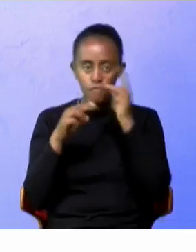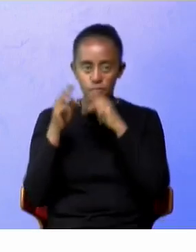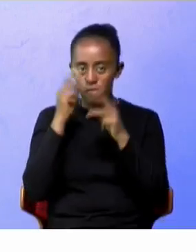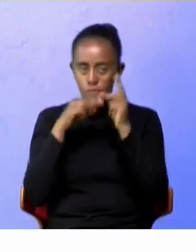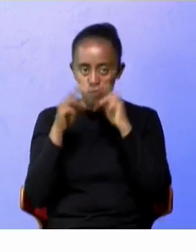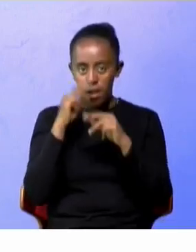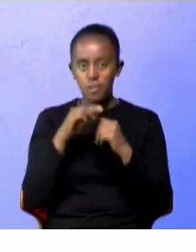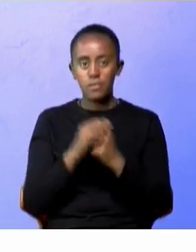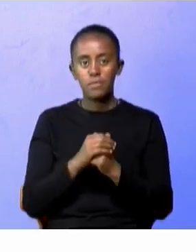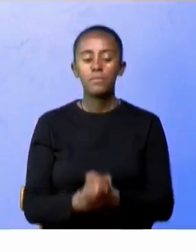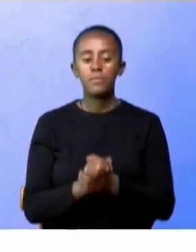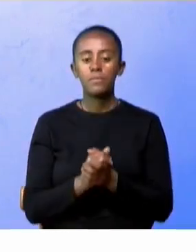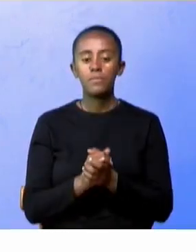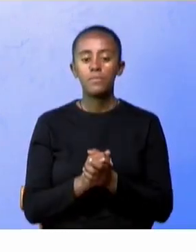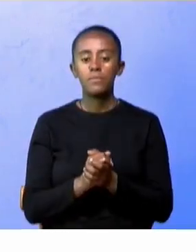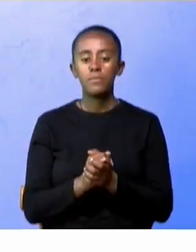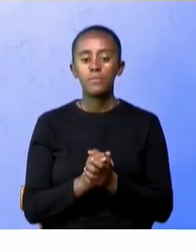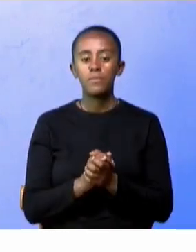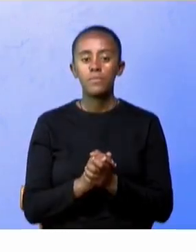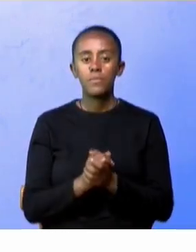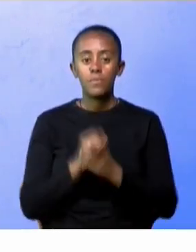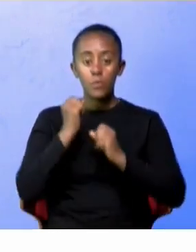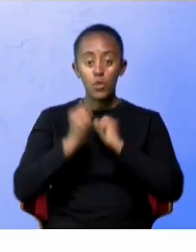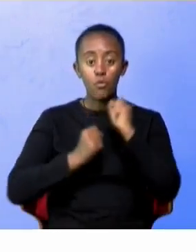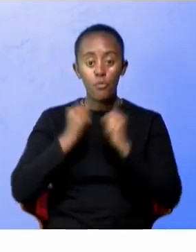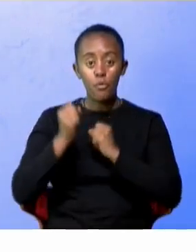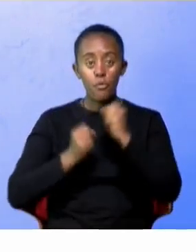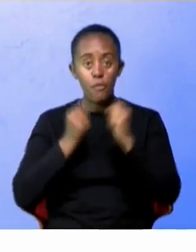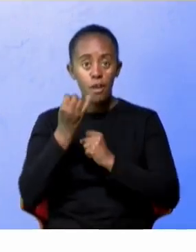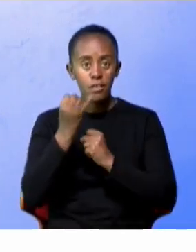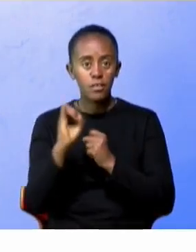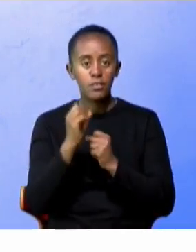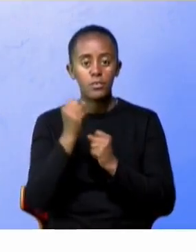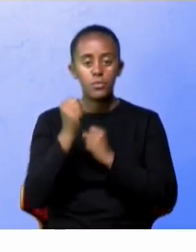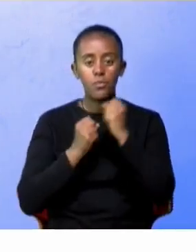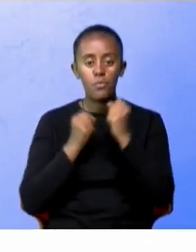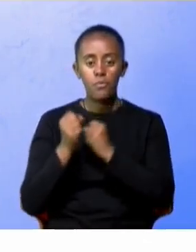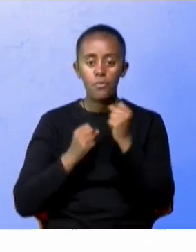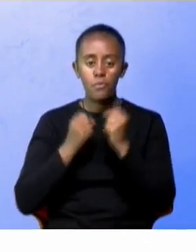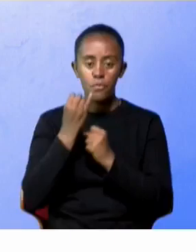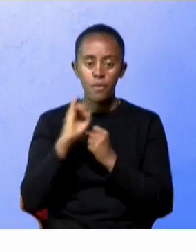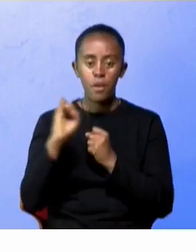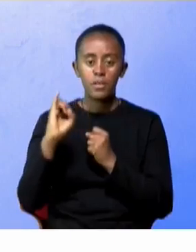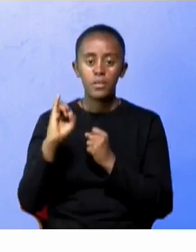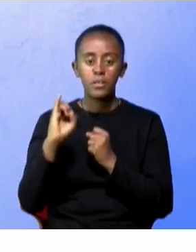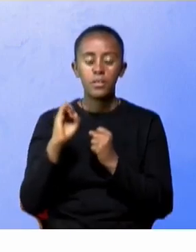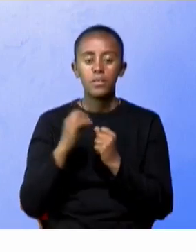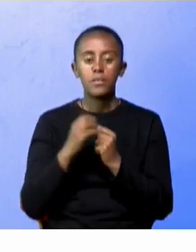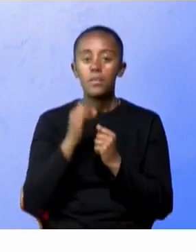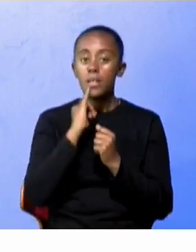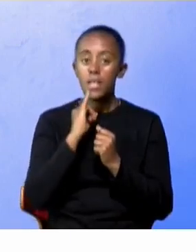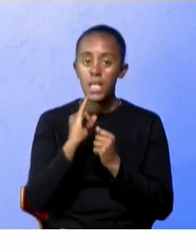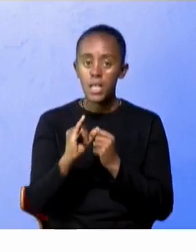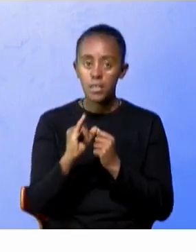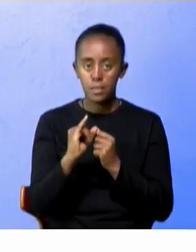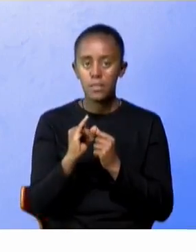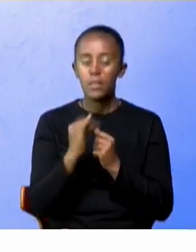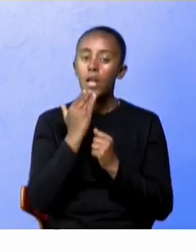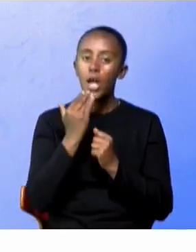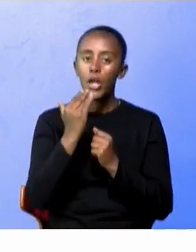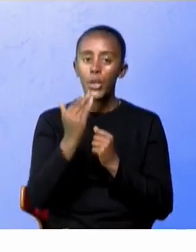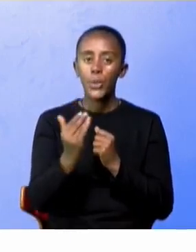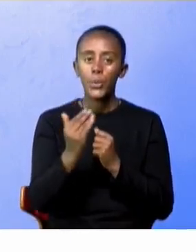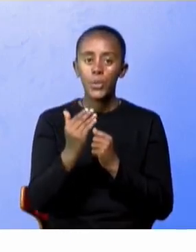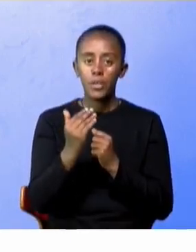Running is a good